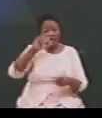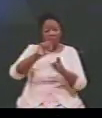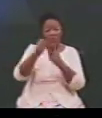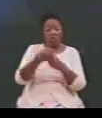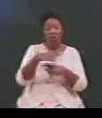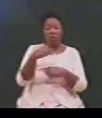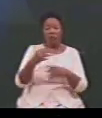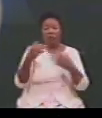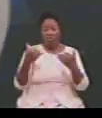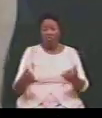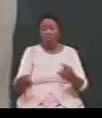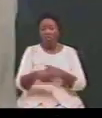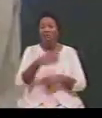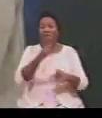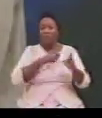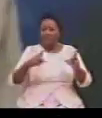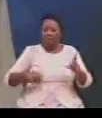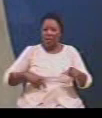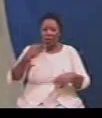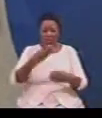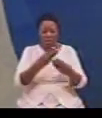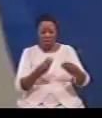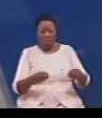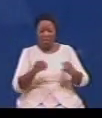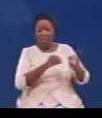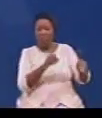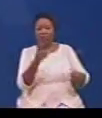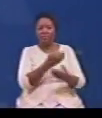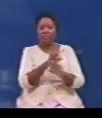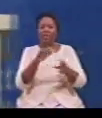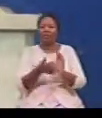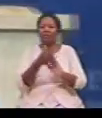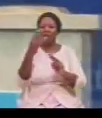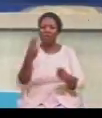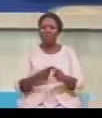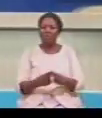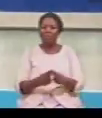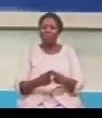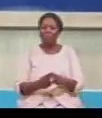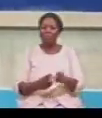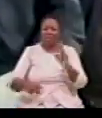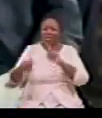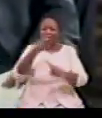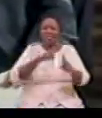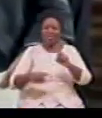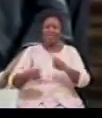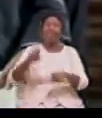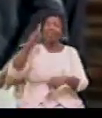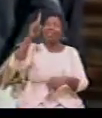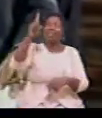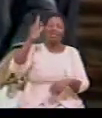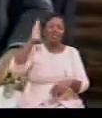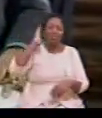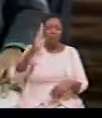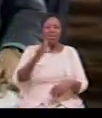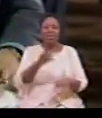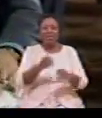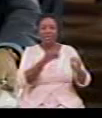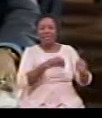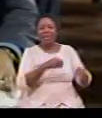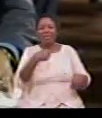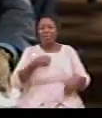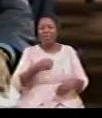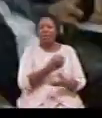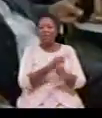situation of today, the Lord will set you free. He will set me free. He will set